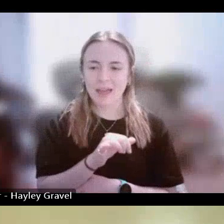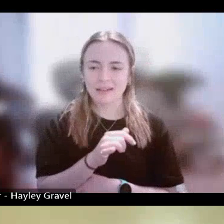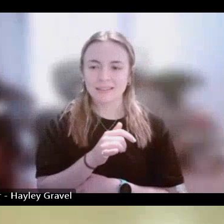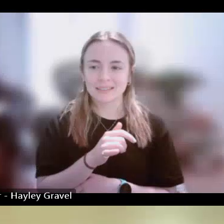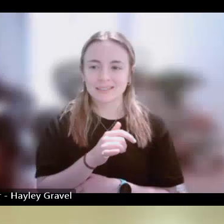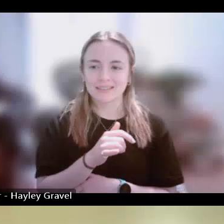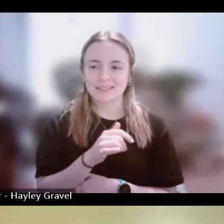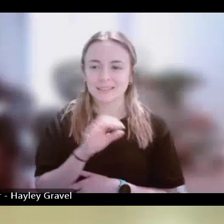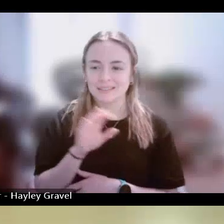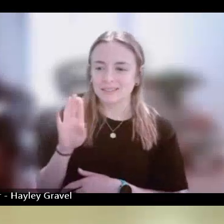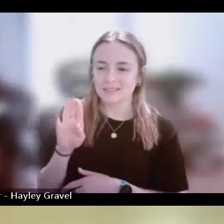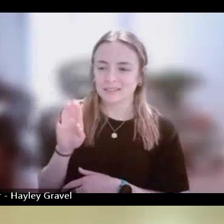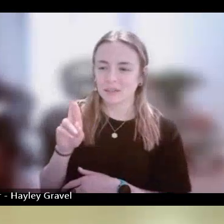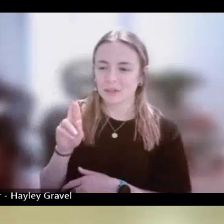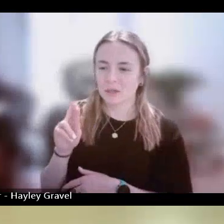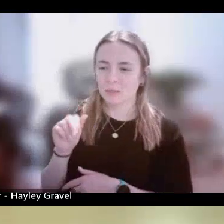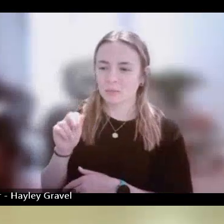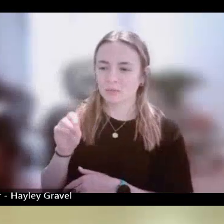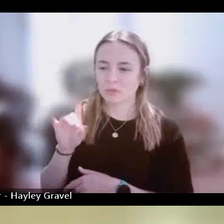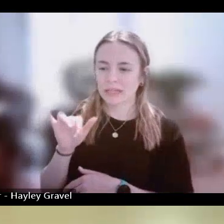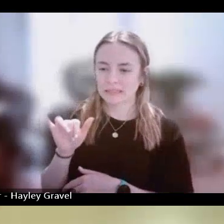Or because they have room But for what growth? Or